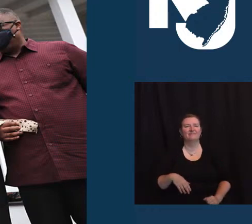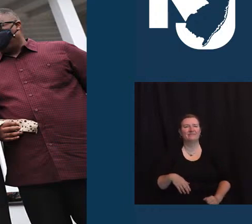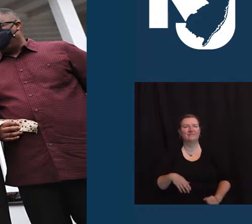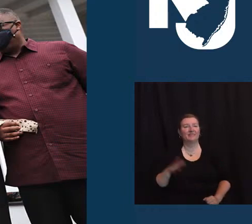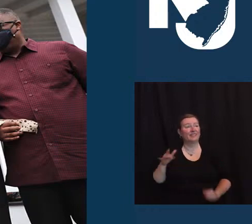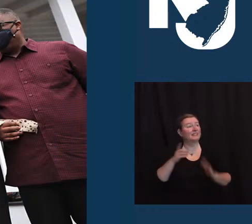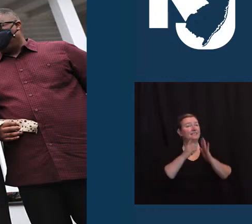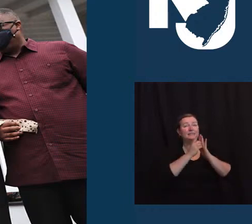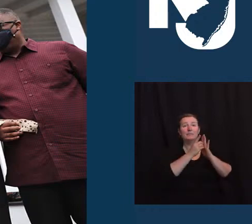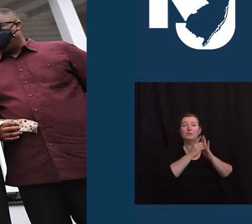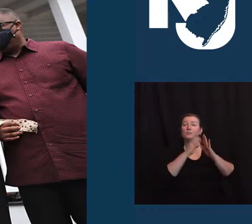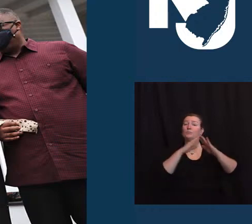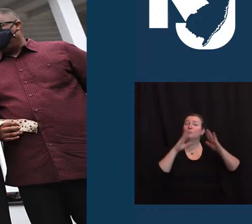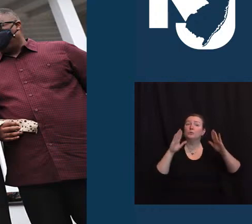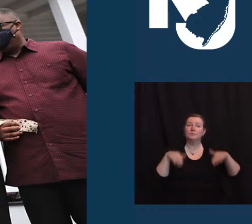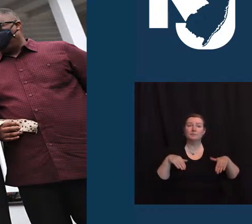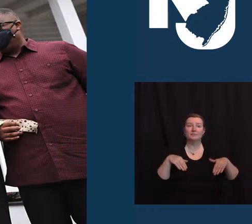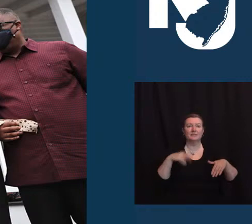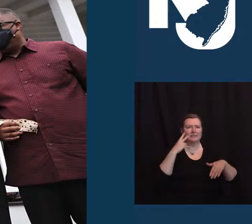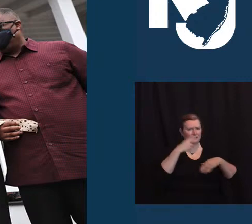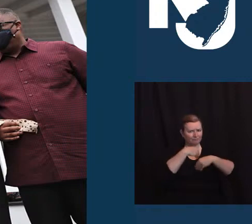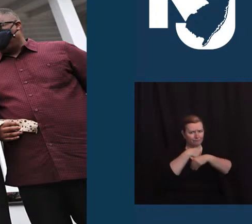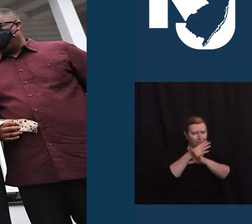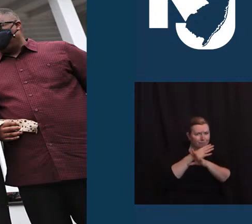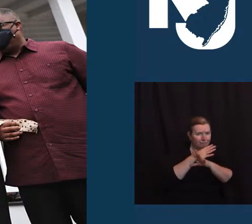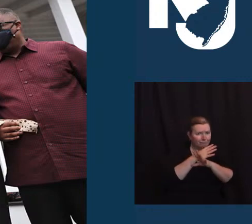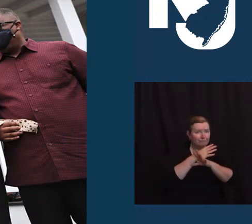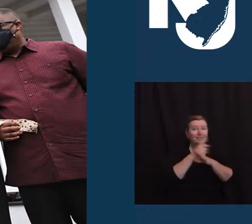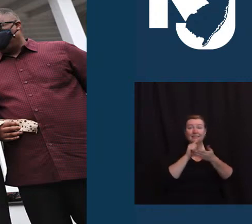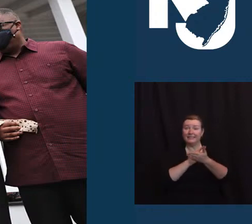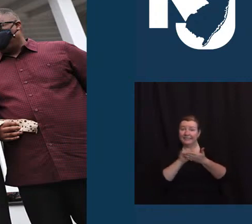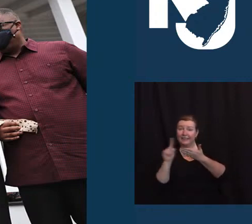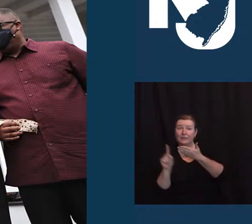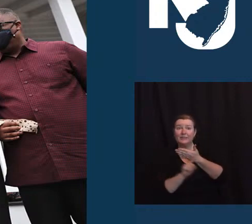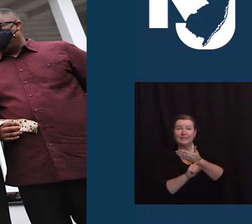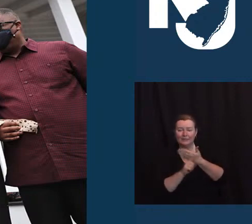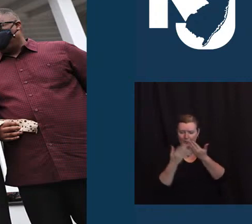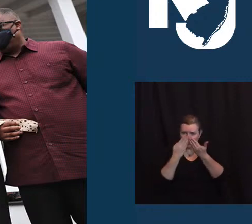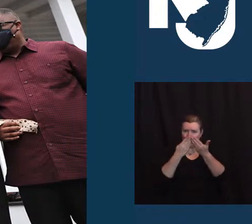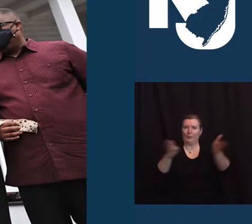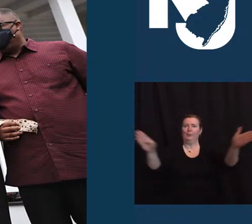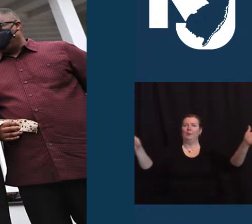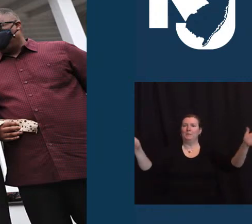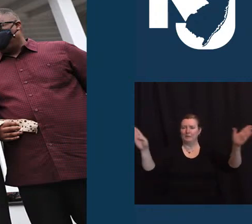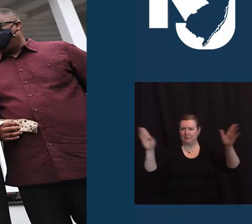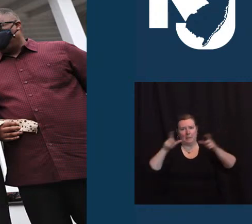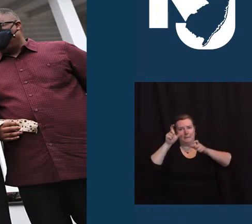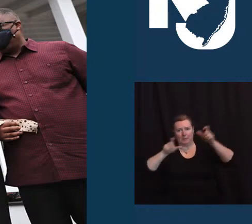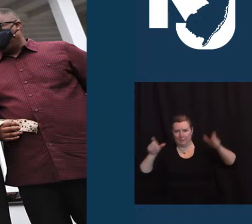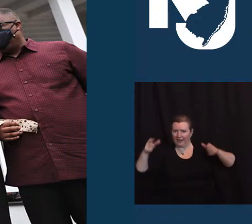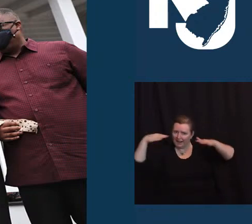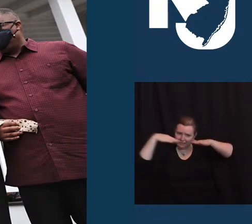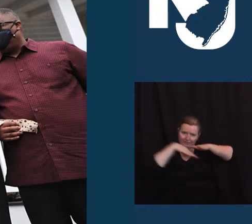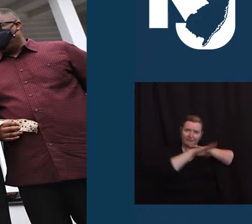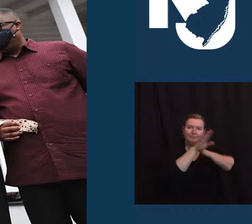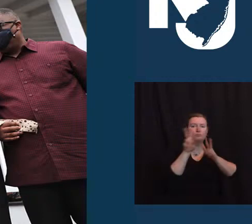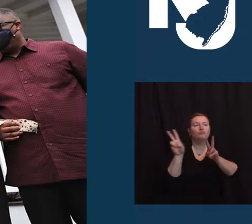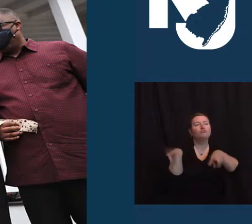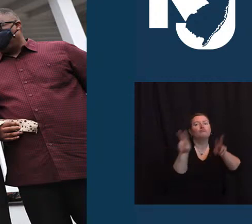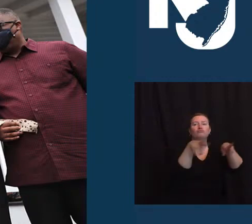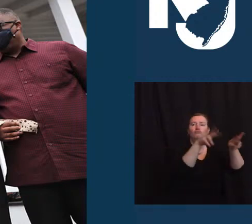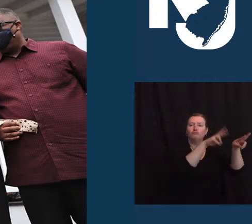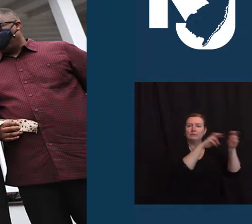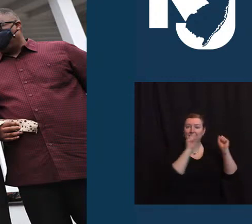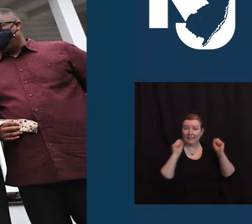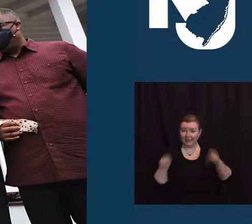available virtually. Next week, however, the museum will finally open to all. Now, to get to this point, the